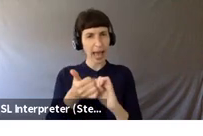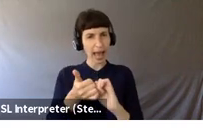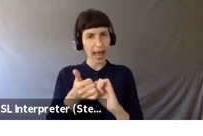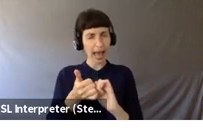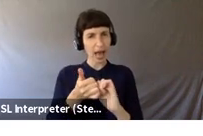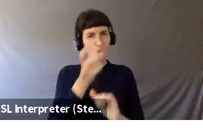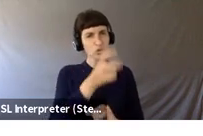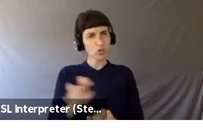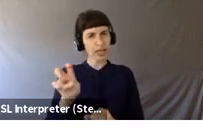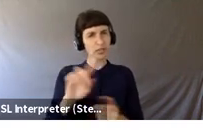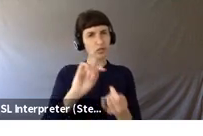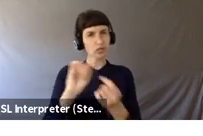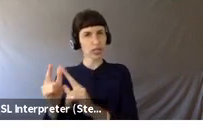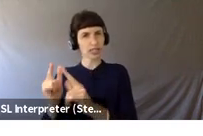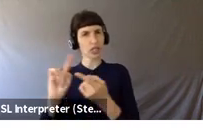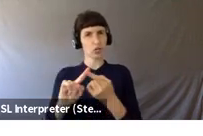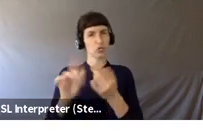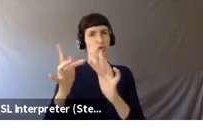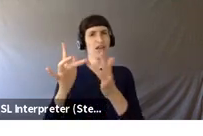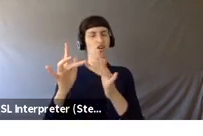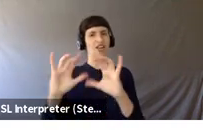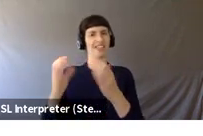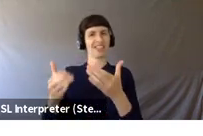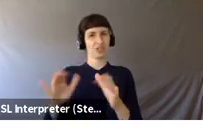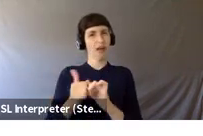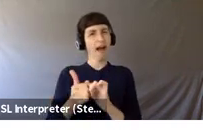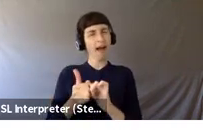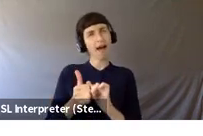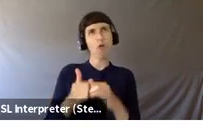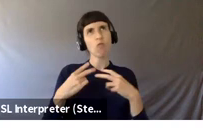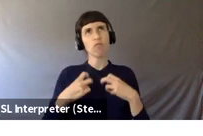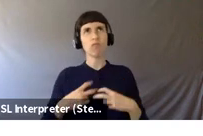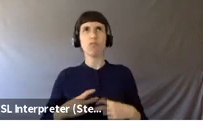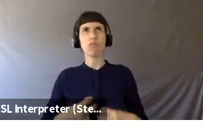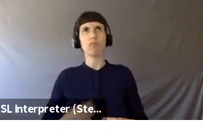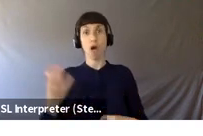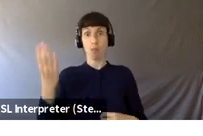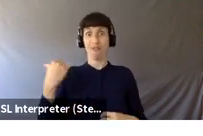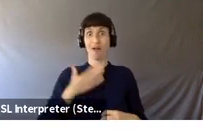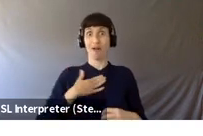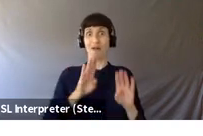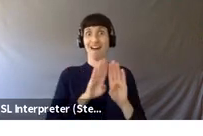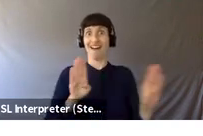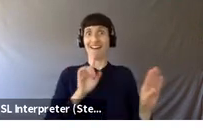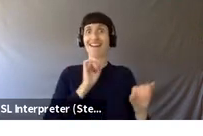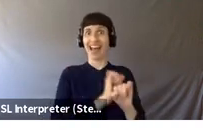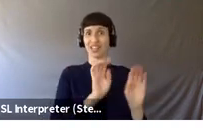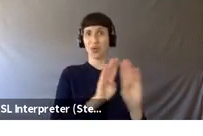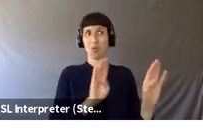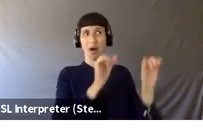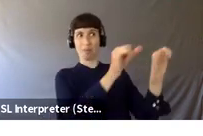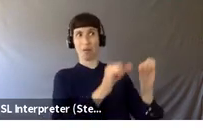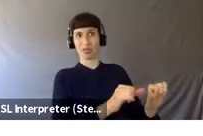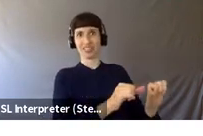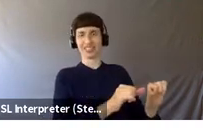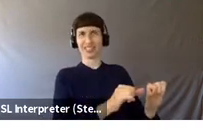or translate that over to this virtual space? I used to put it on my walls as a poster, but how do I do that in this virtual learning